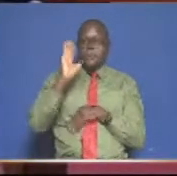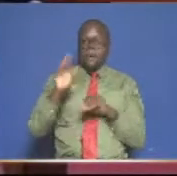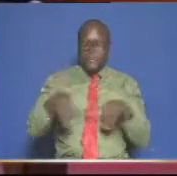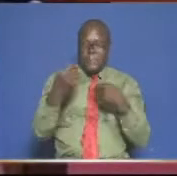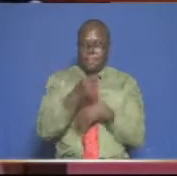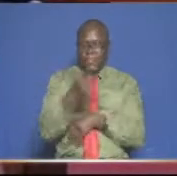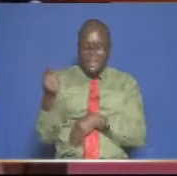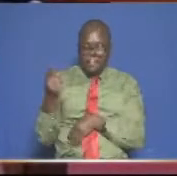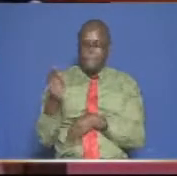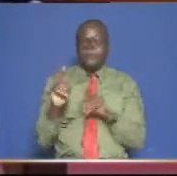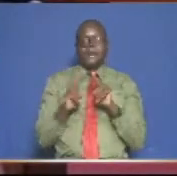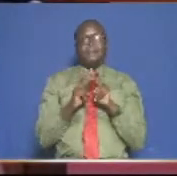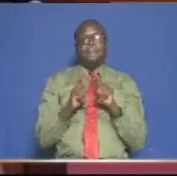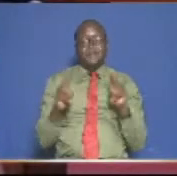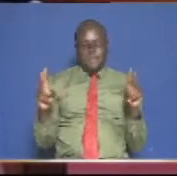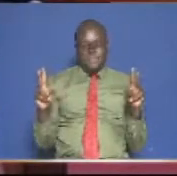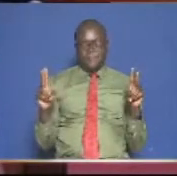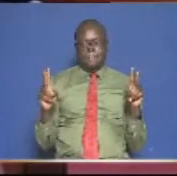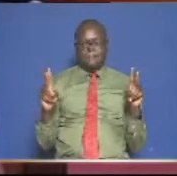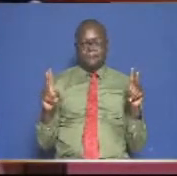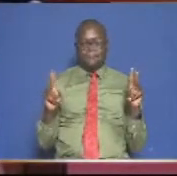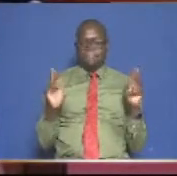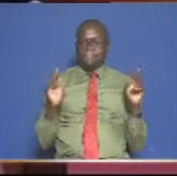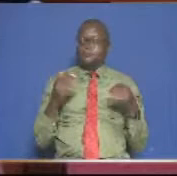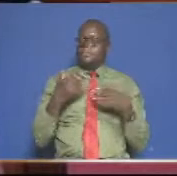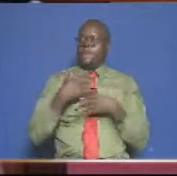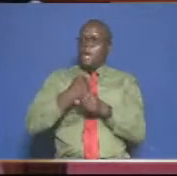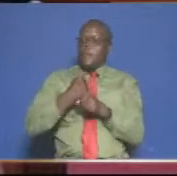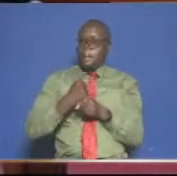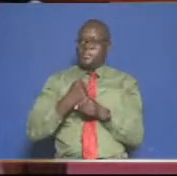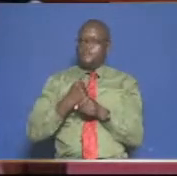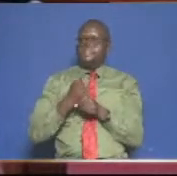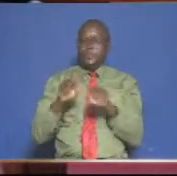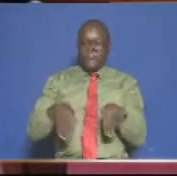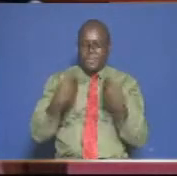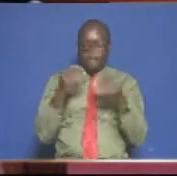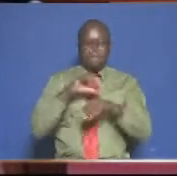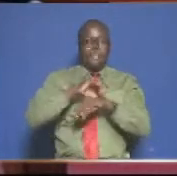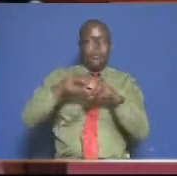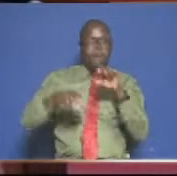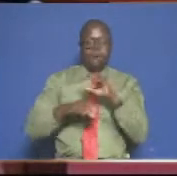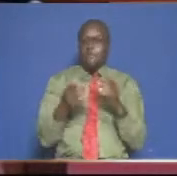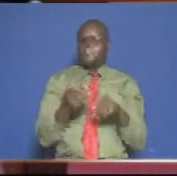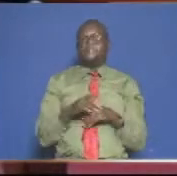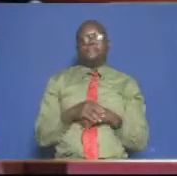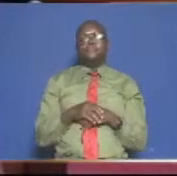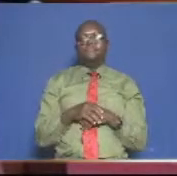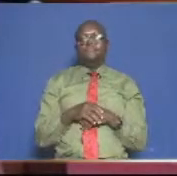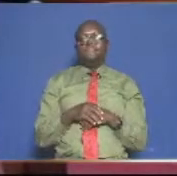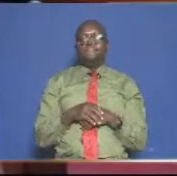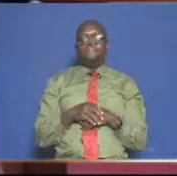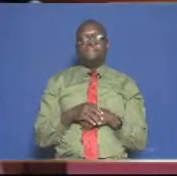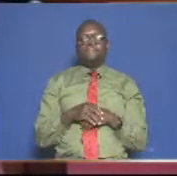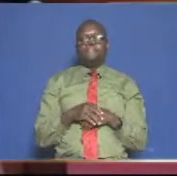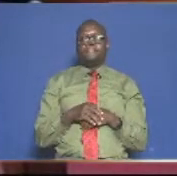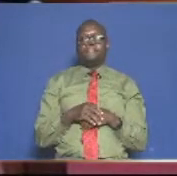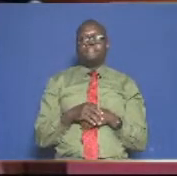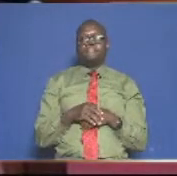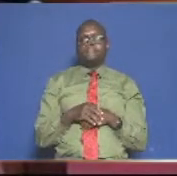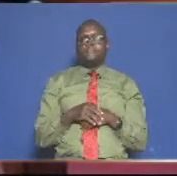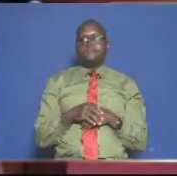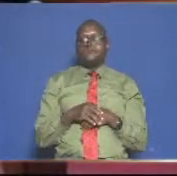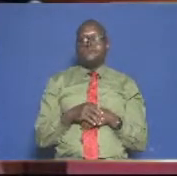them peace, God will give them courage, and God will comfort them. I'm not afraid to say